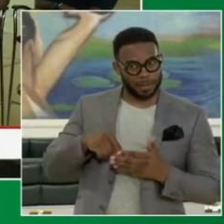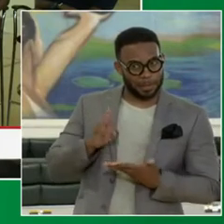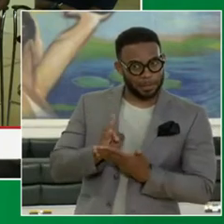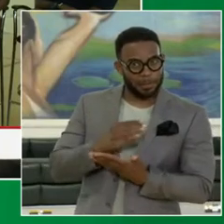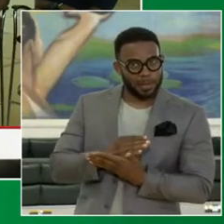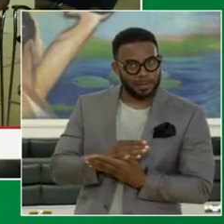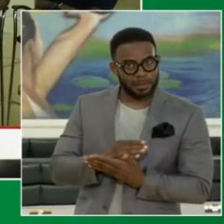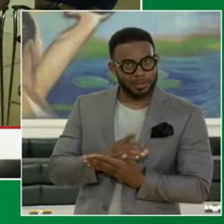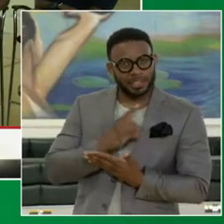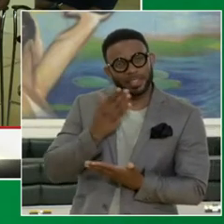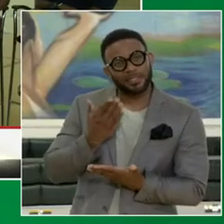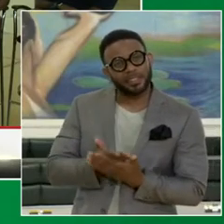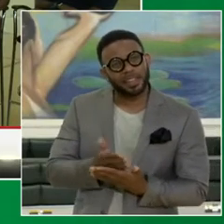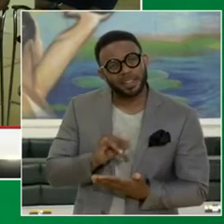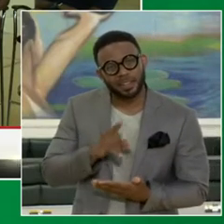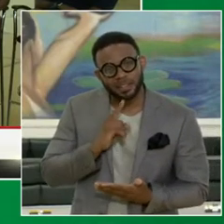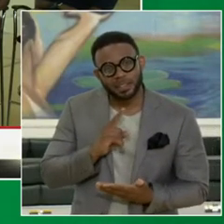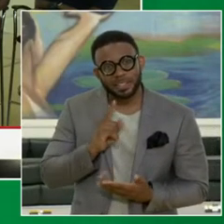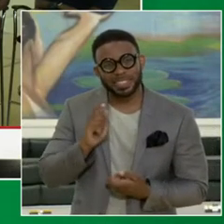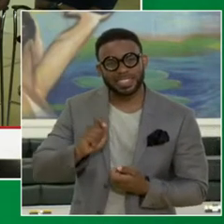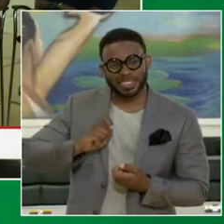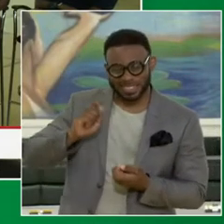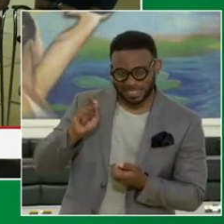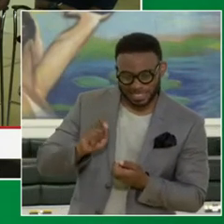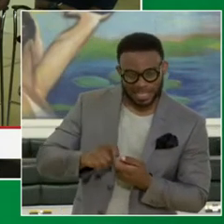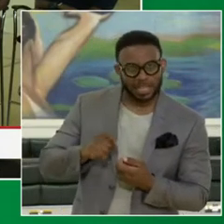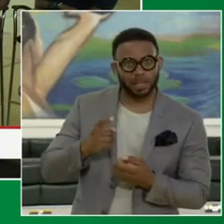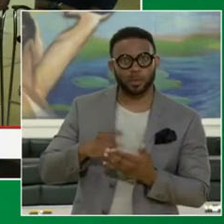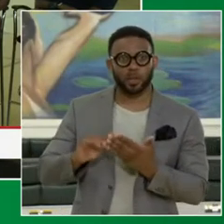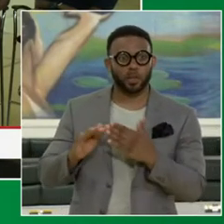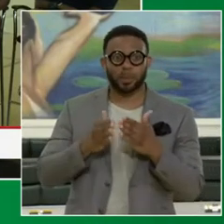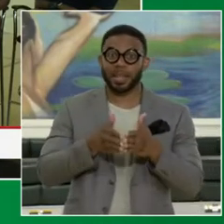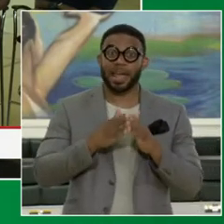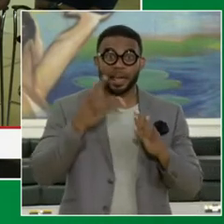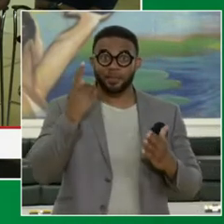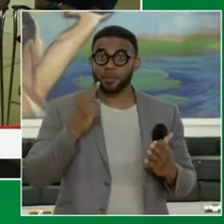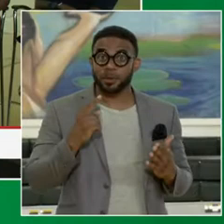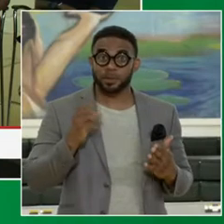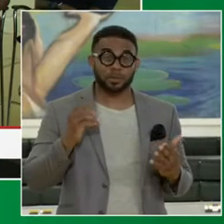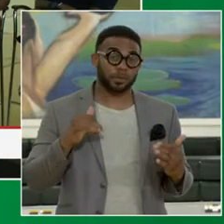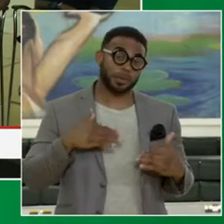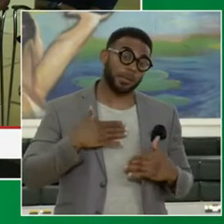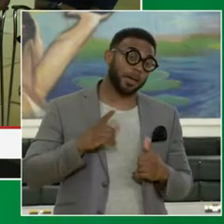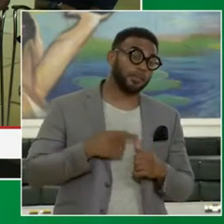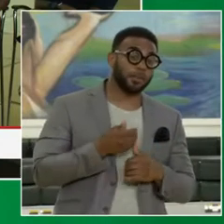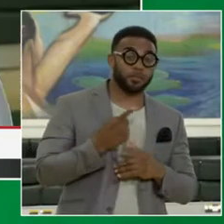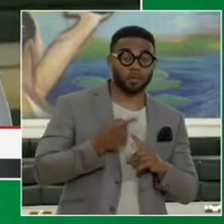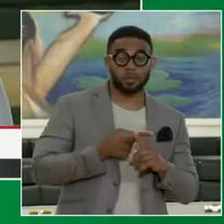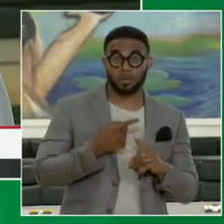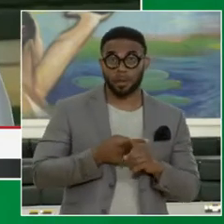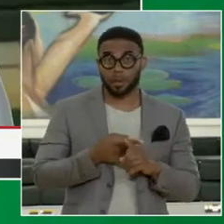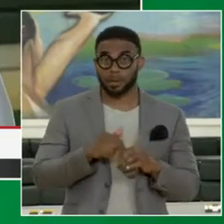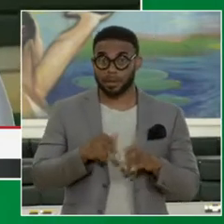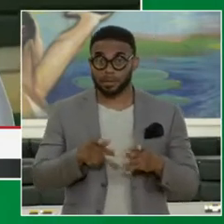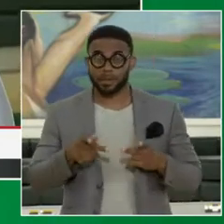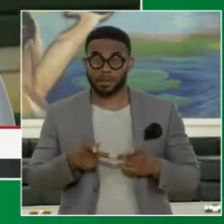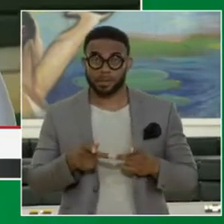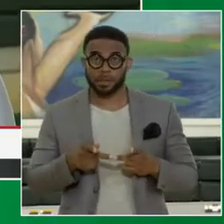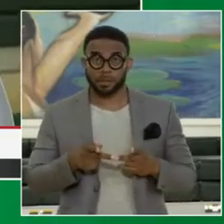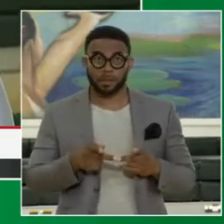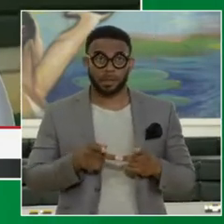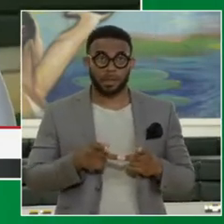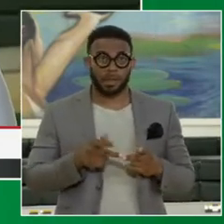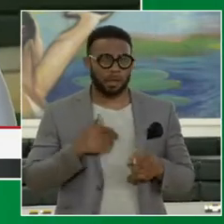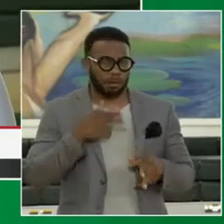budget is the fact that it is exactly what the community asked for. So in my first few months in this position, I was